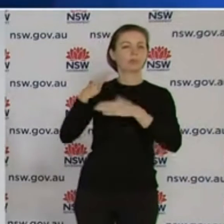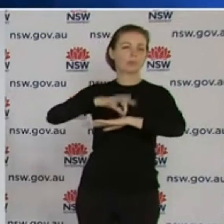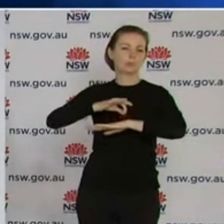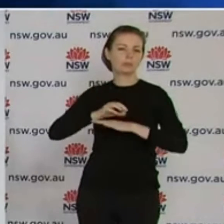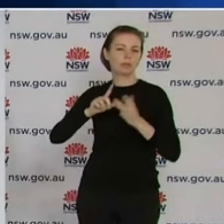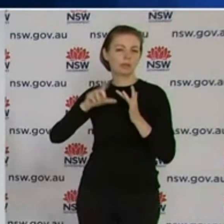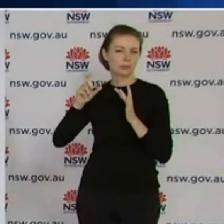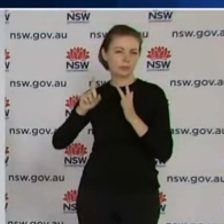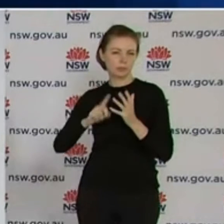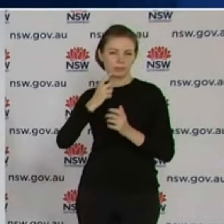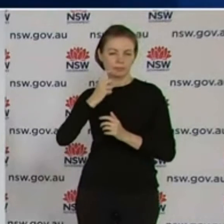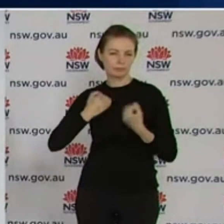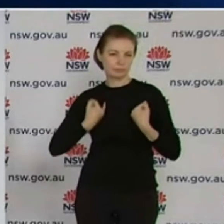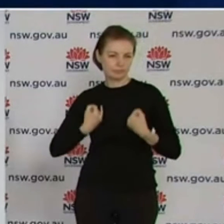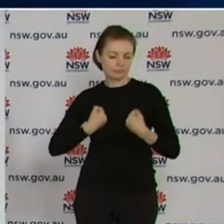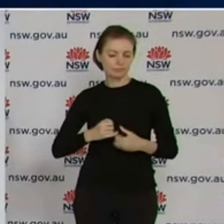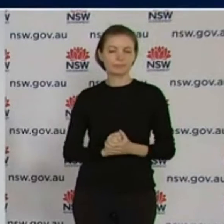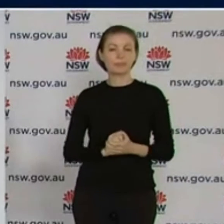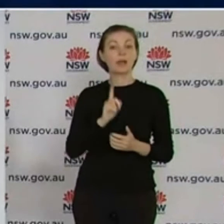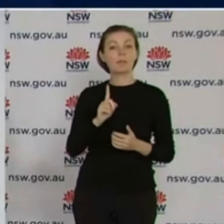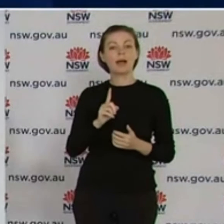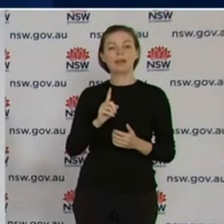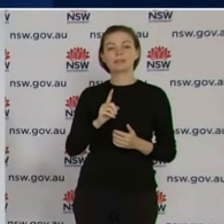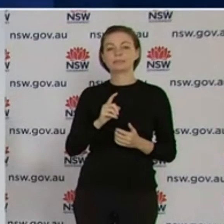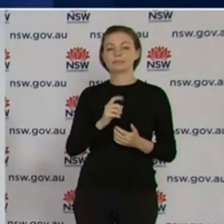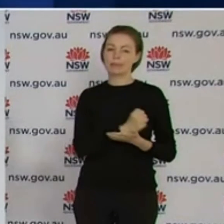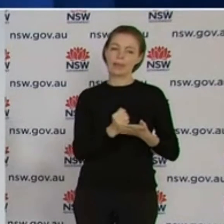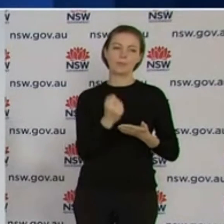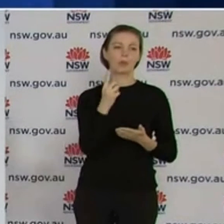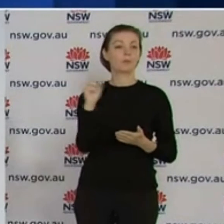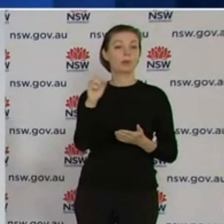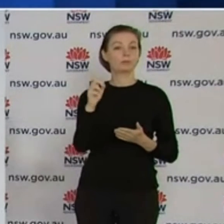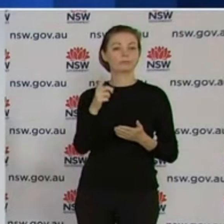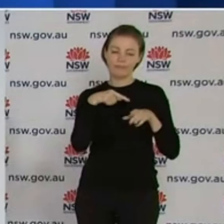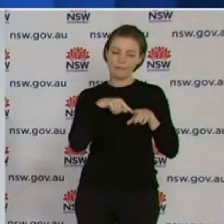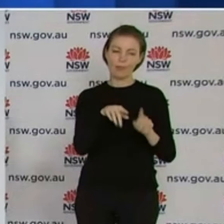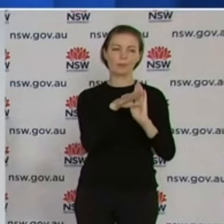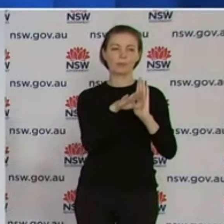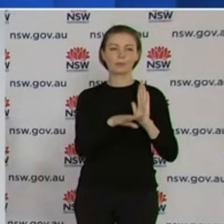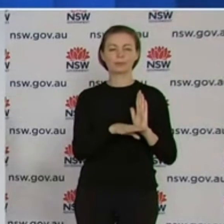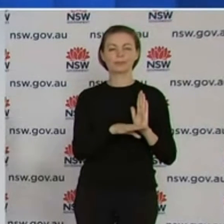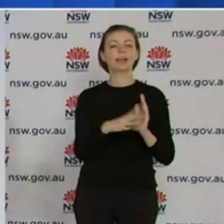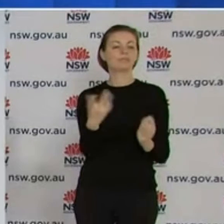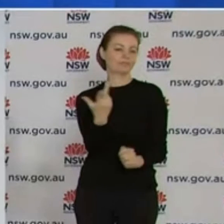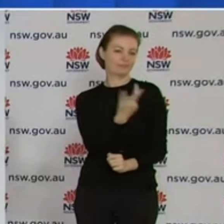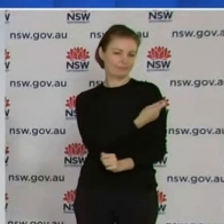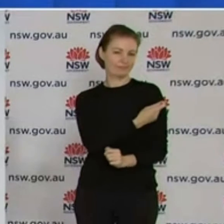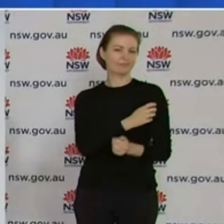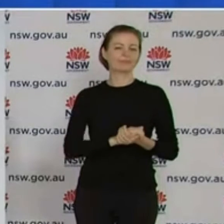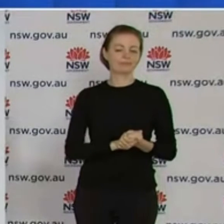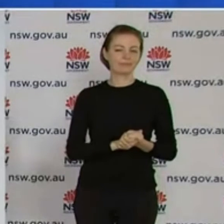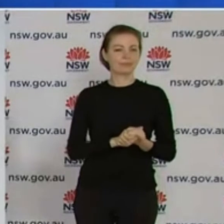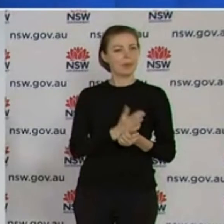But the best way for us to continue the path we're on is to follow the rules and, of course, to get vaccinated. We need to stay the course, get